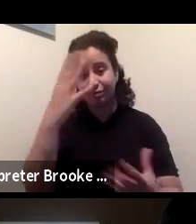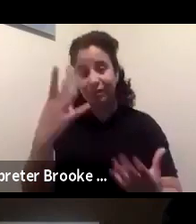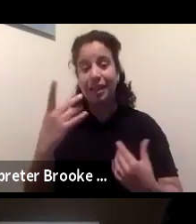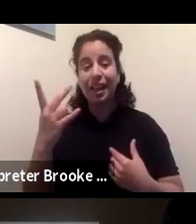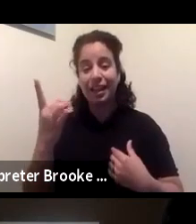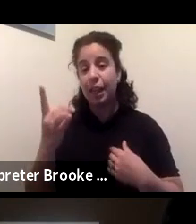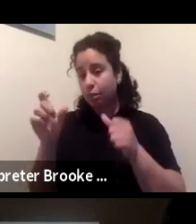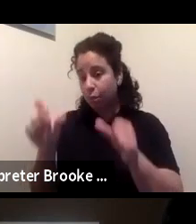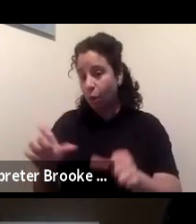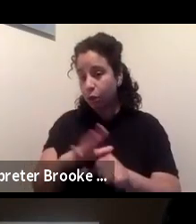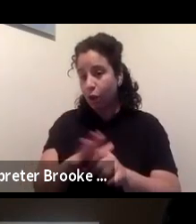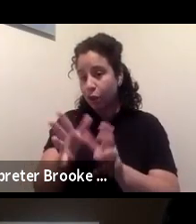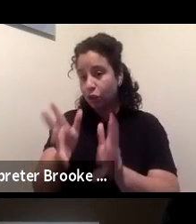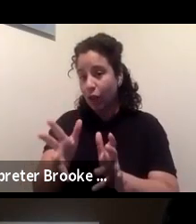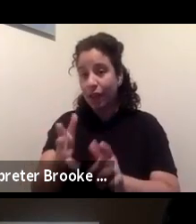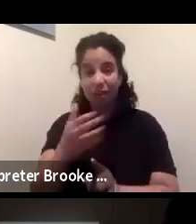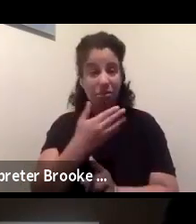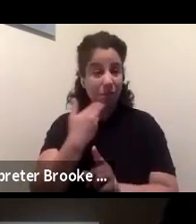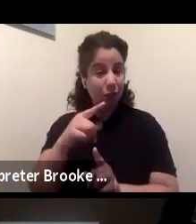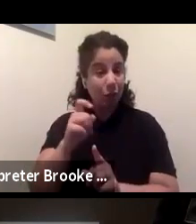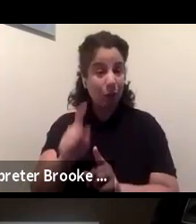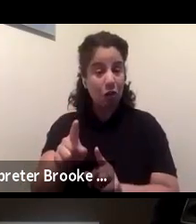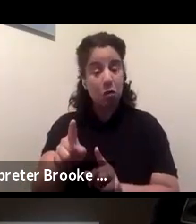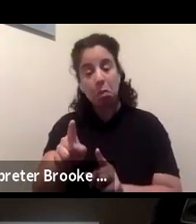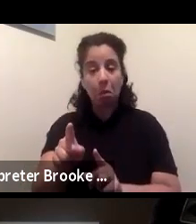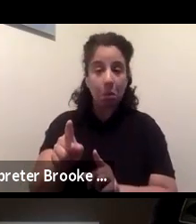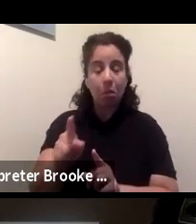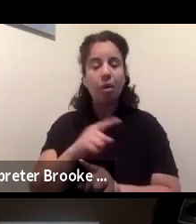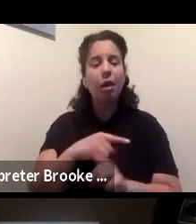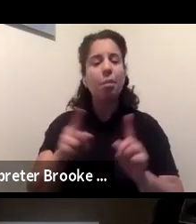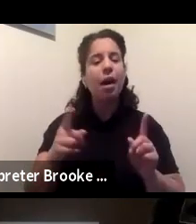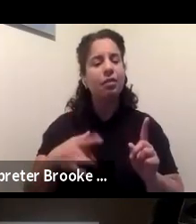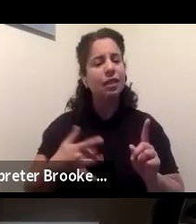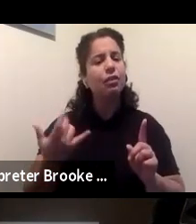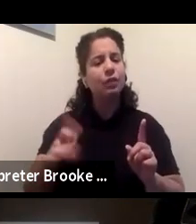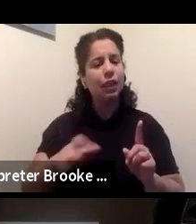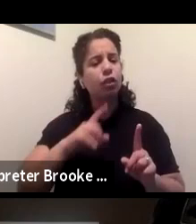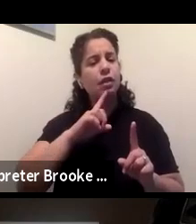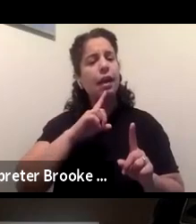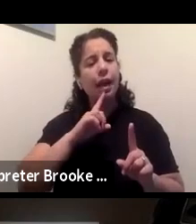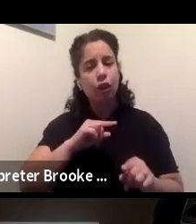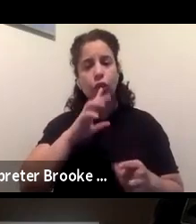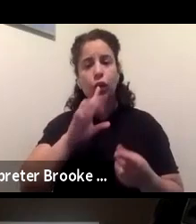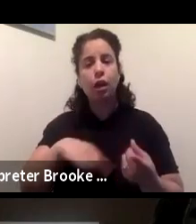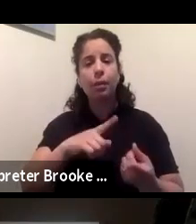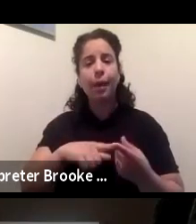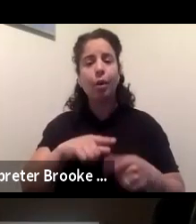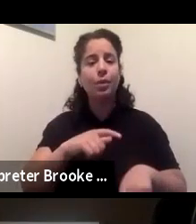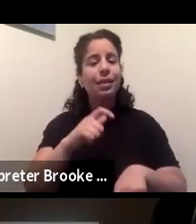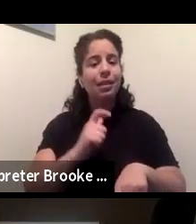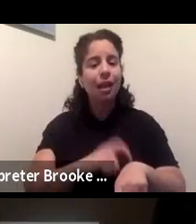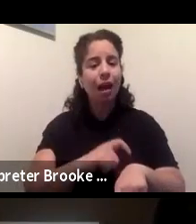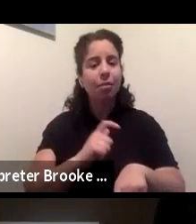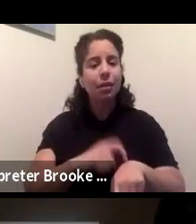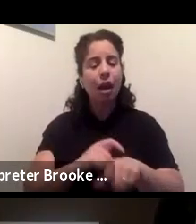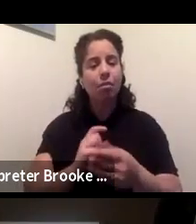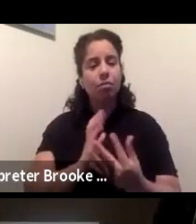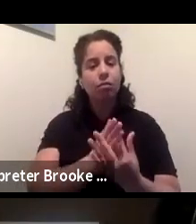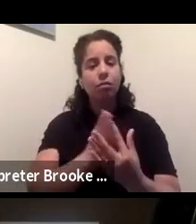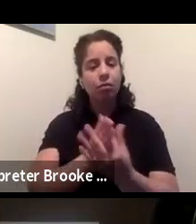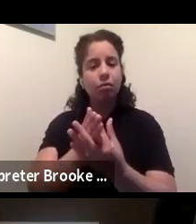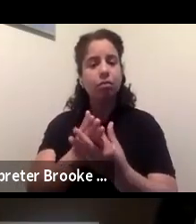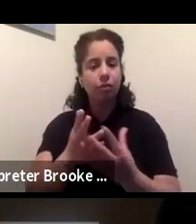not be the most compelling one. I feel like we did talk to this idea of time signatures being disrupted. So